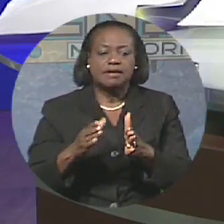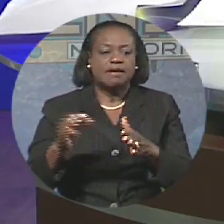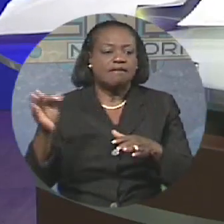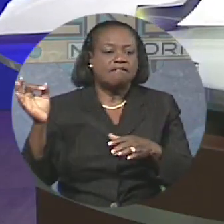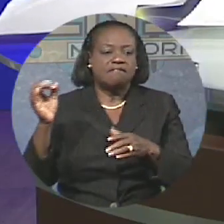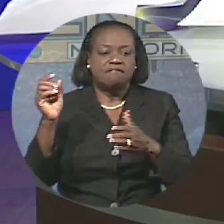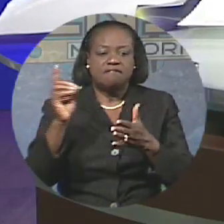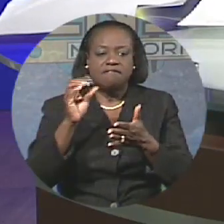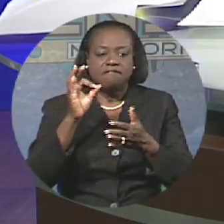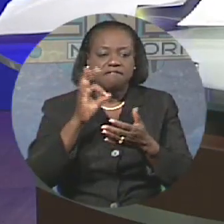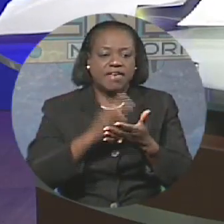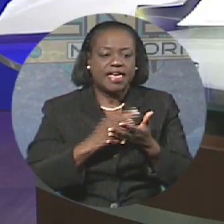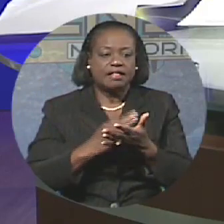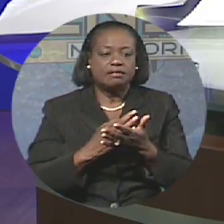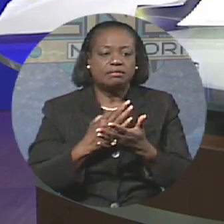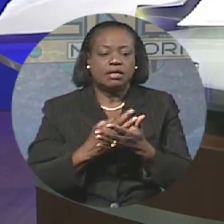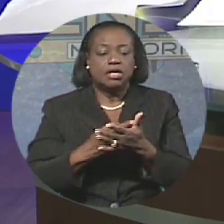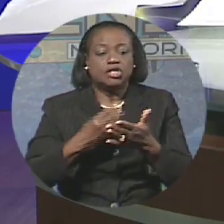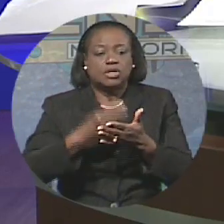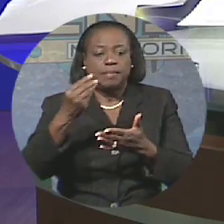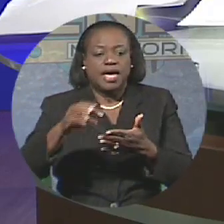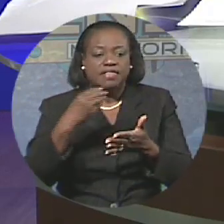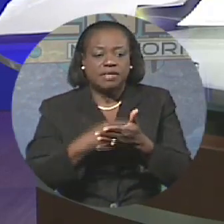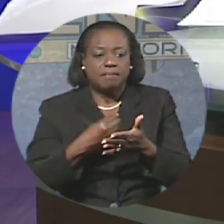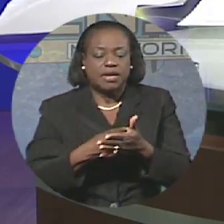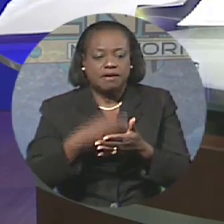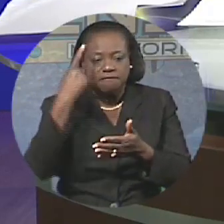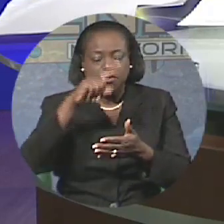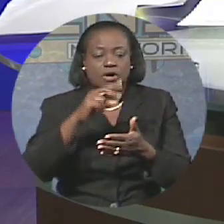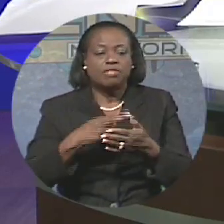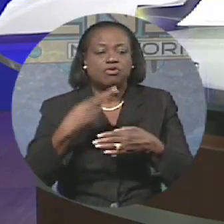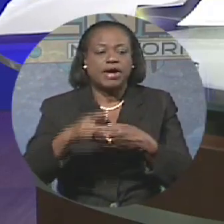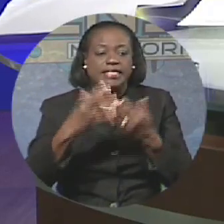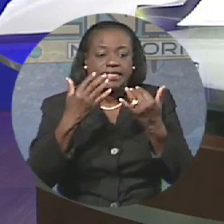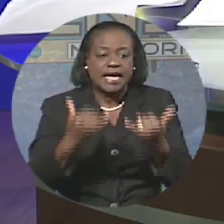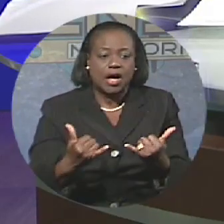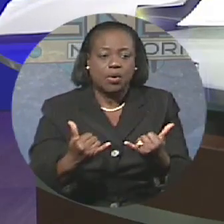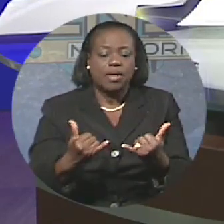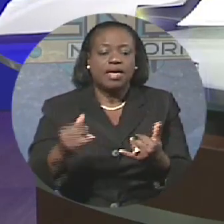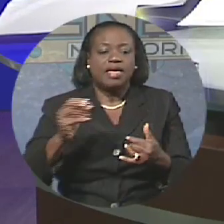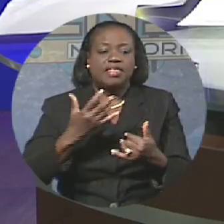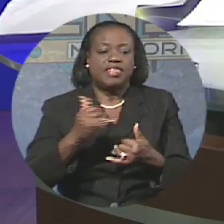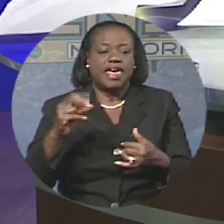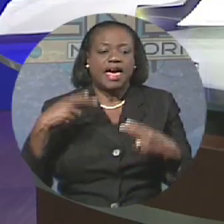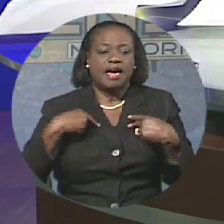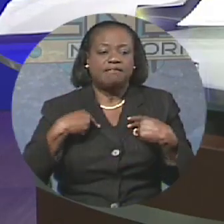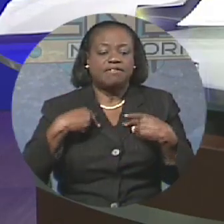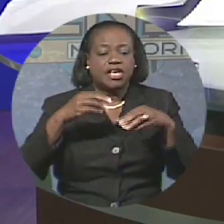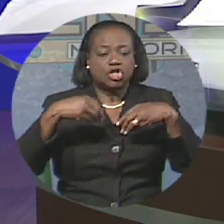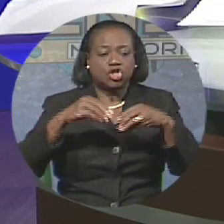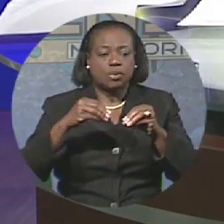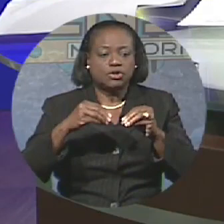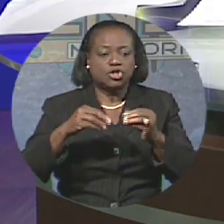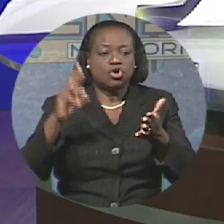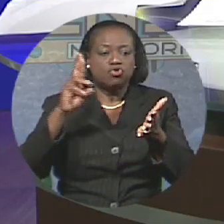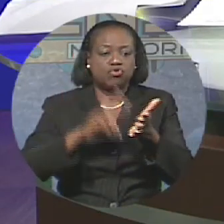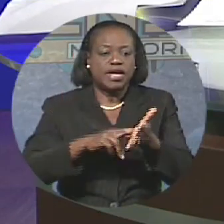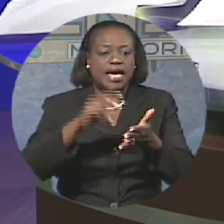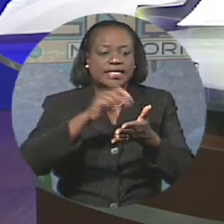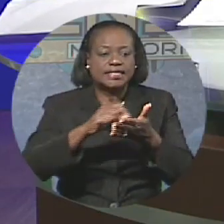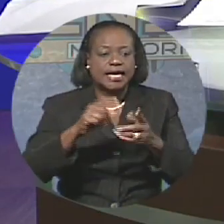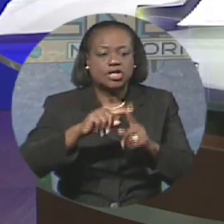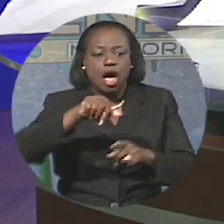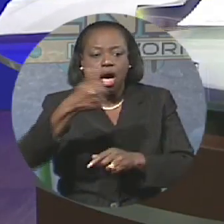arrears with the Ministry of Agriculture and Marine Resources and are now in the process of having their stalls reassigned to other business persons on the waiting